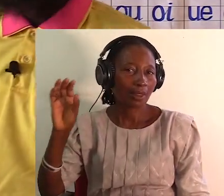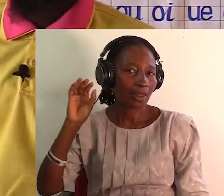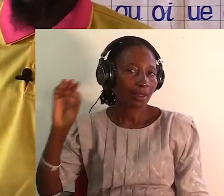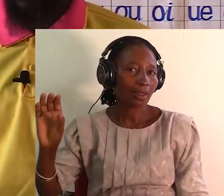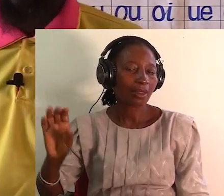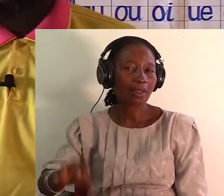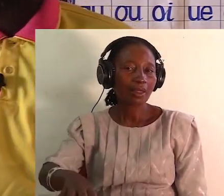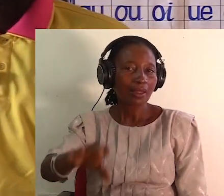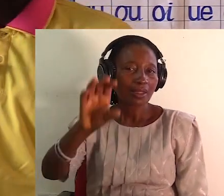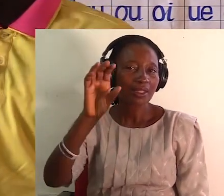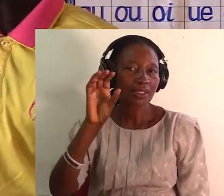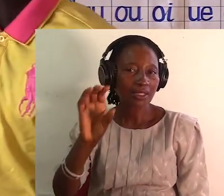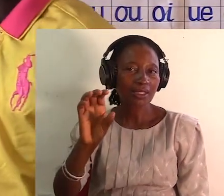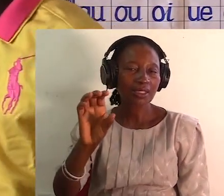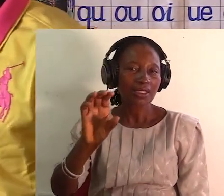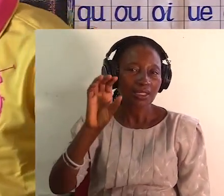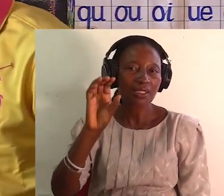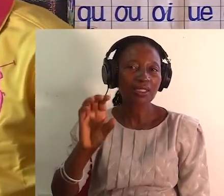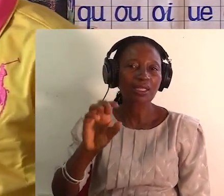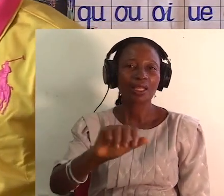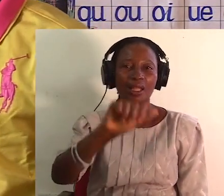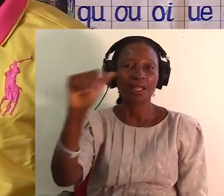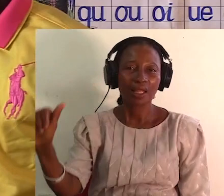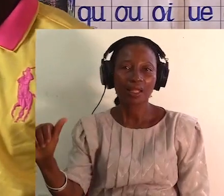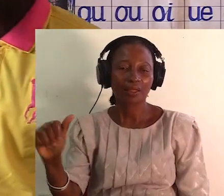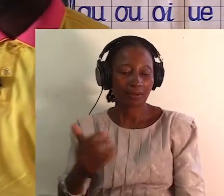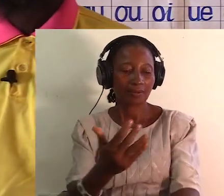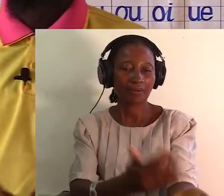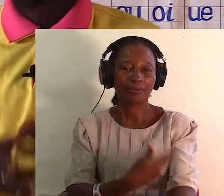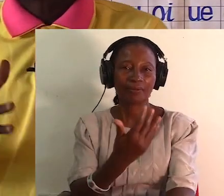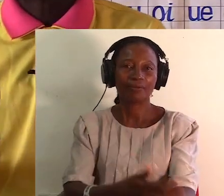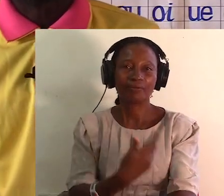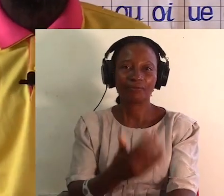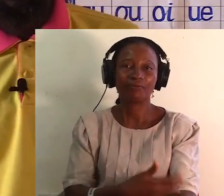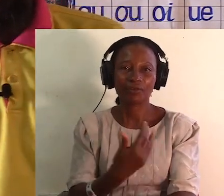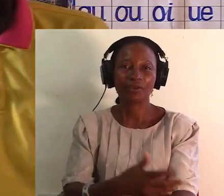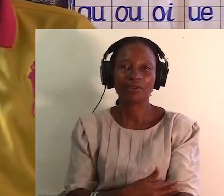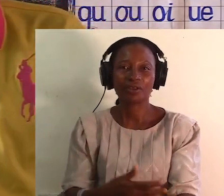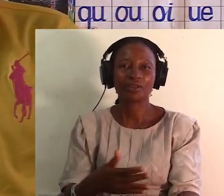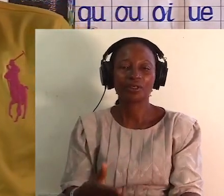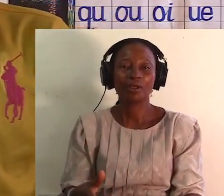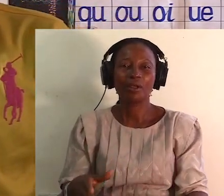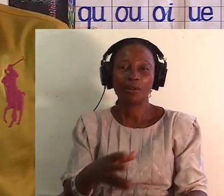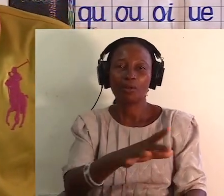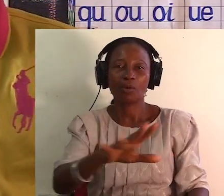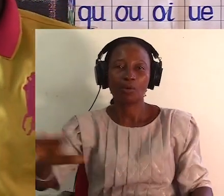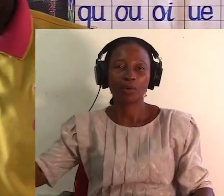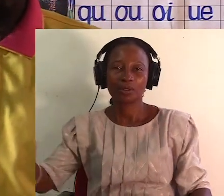f sound and the fish begins to deflate.